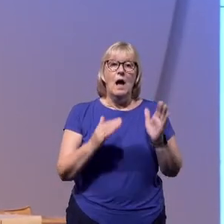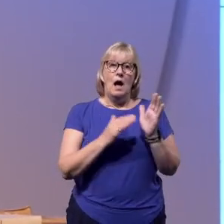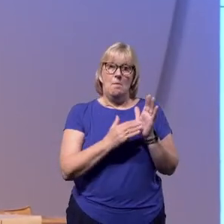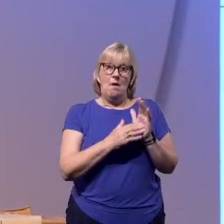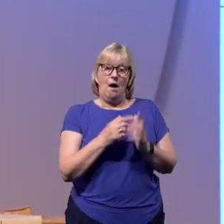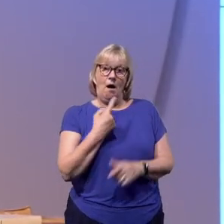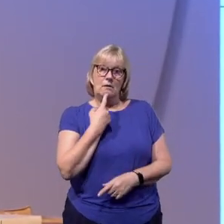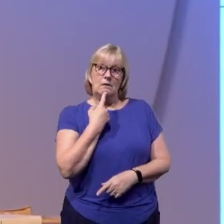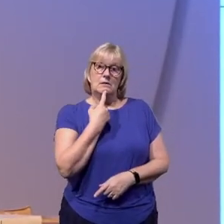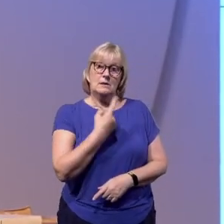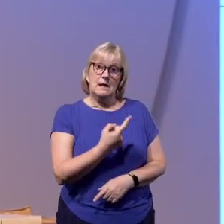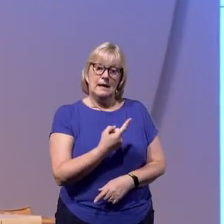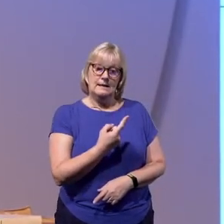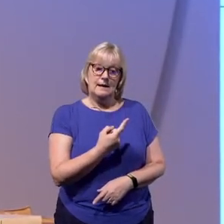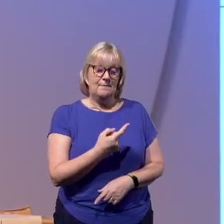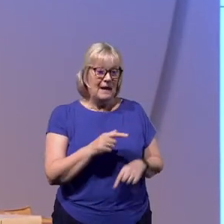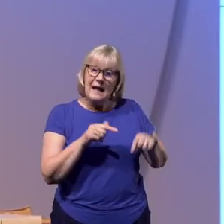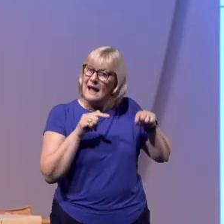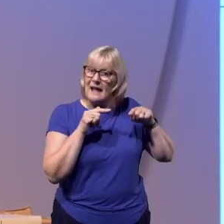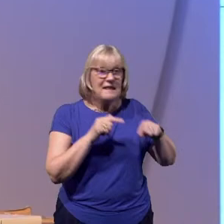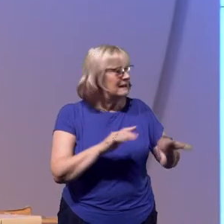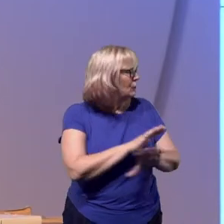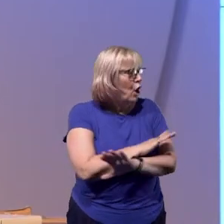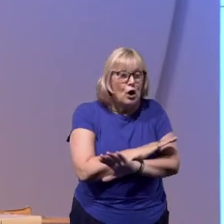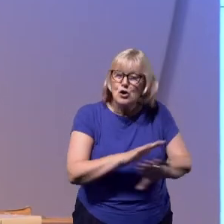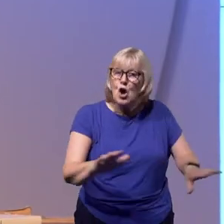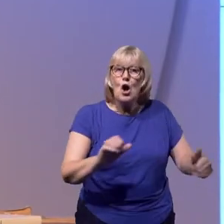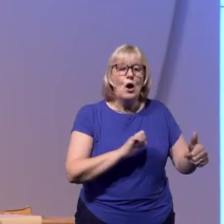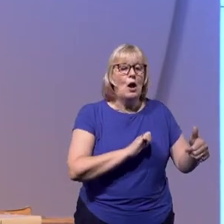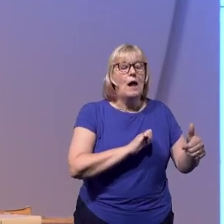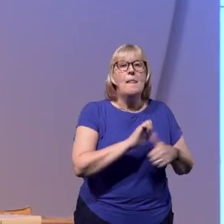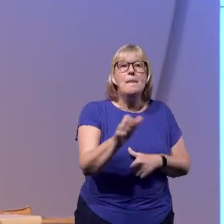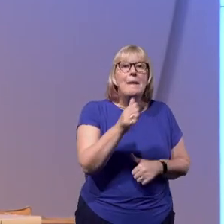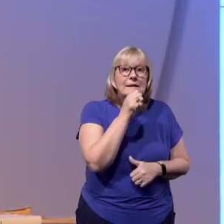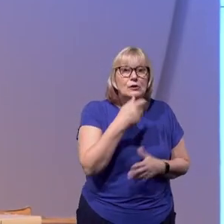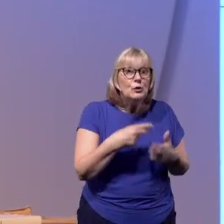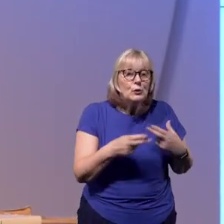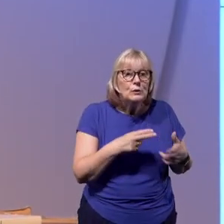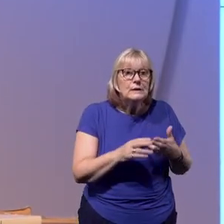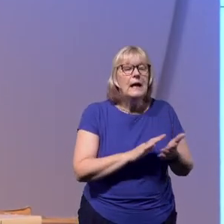saying, if this isn't the best news you've ever heard in your life, you've misunderstood it.